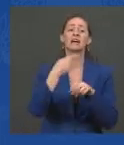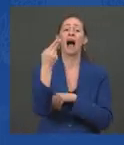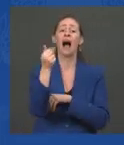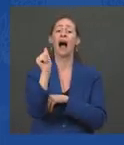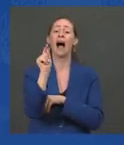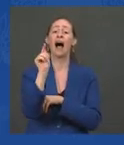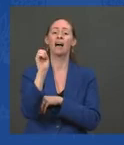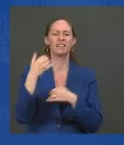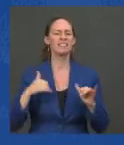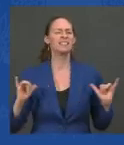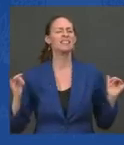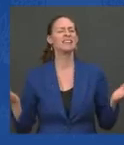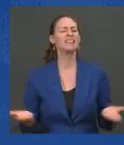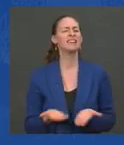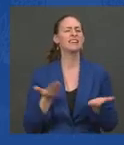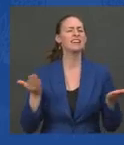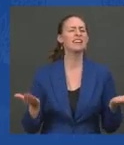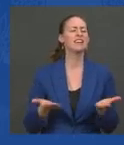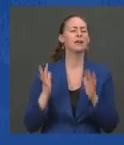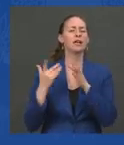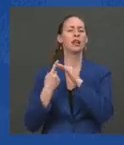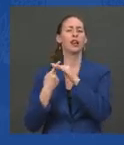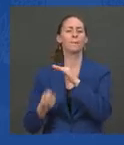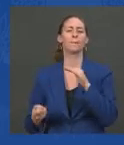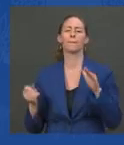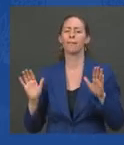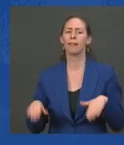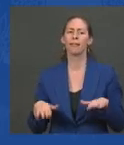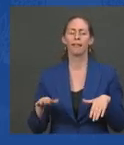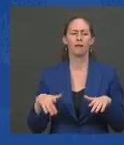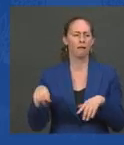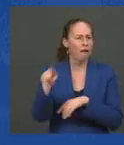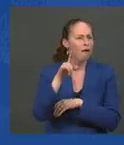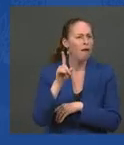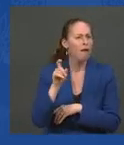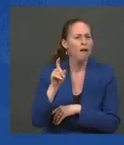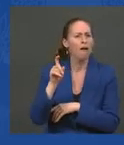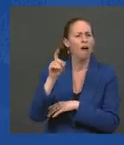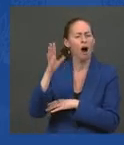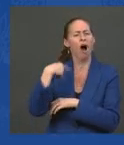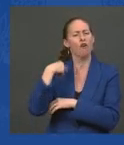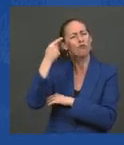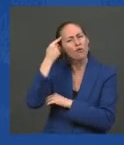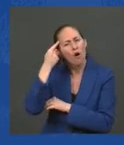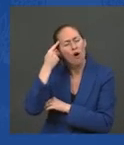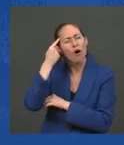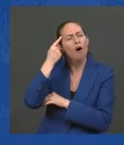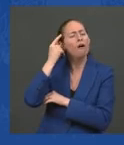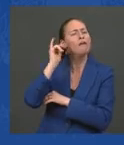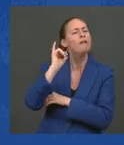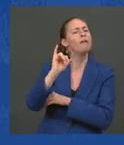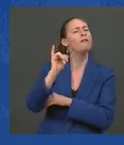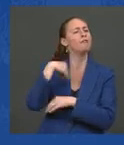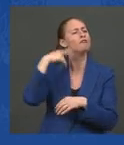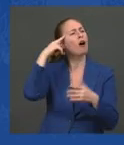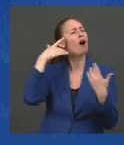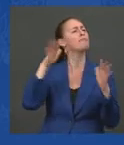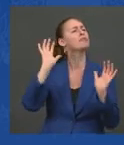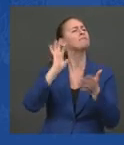It never, I thought, and all the years I've been involved, I thought once we got through it, it would go